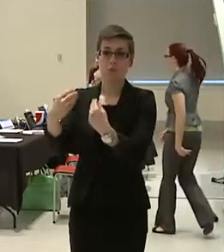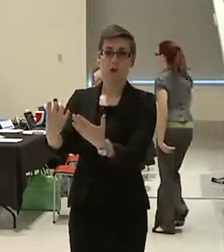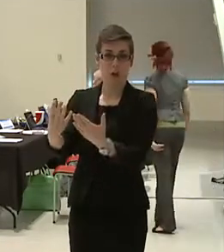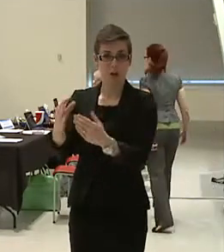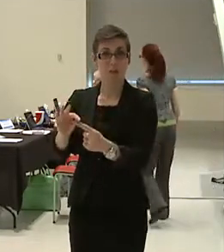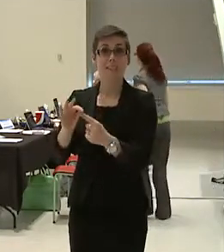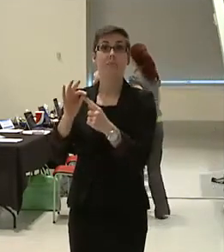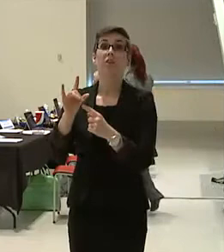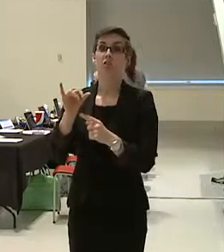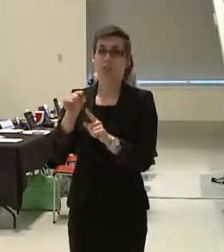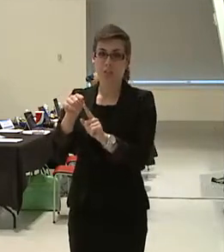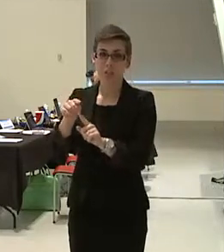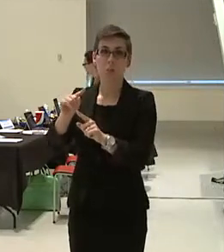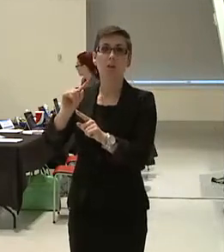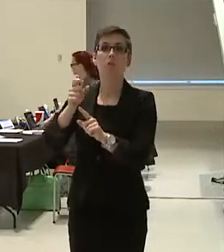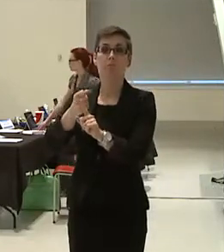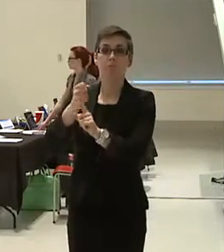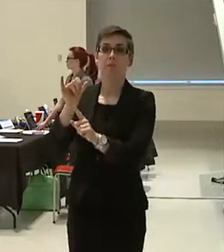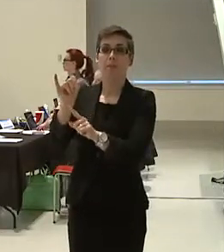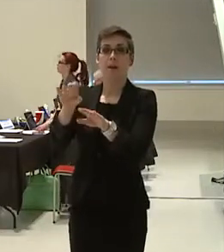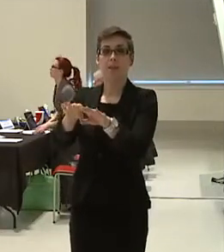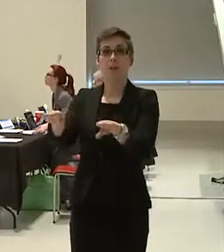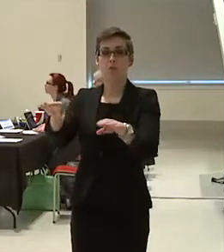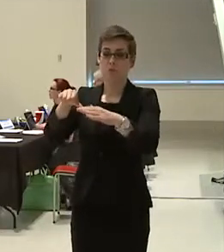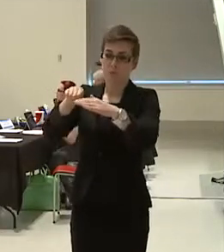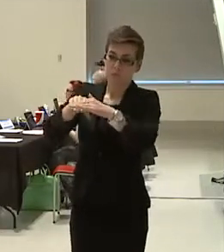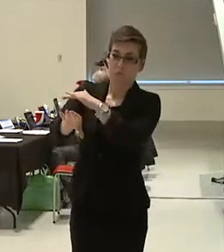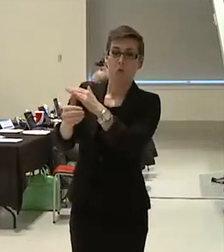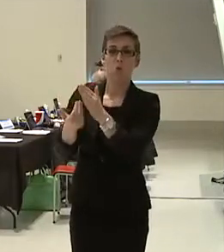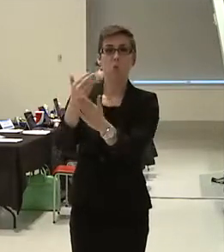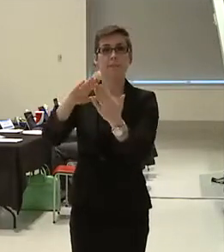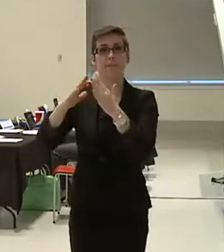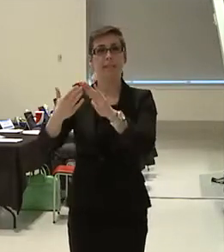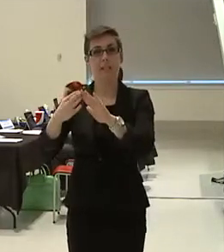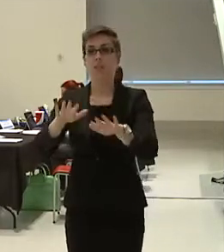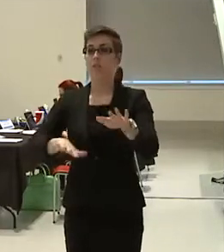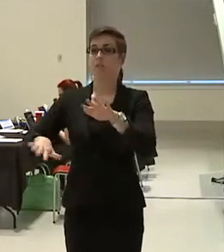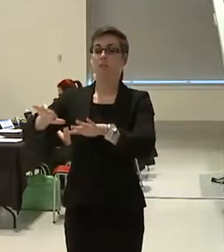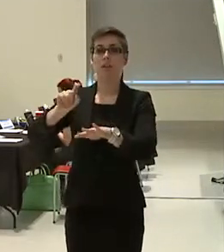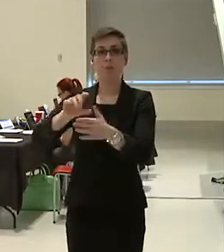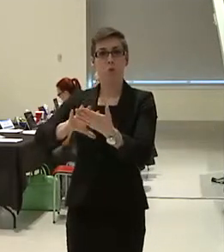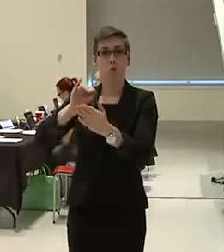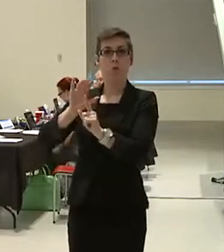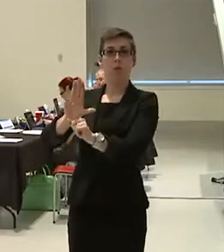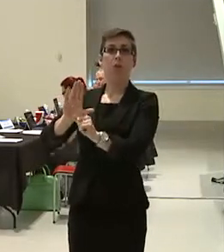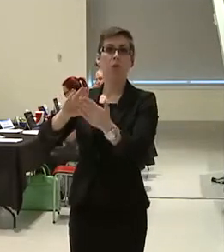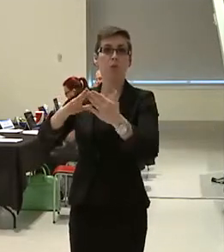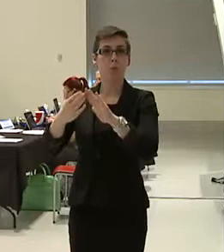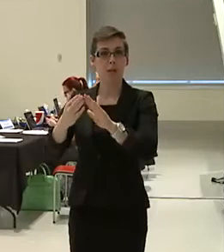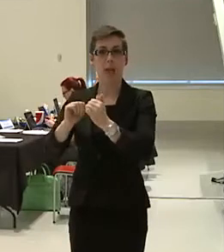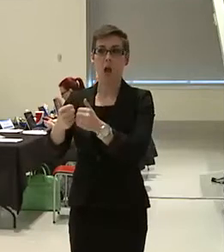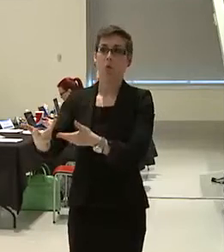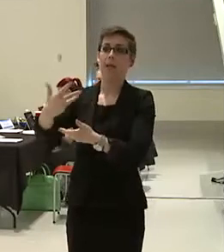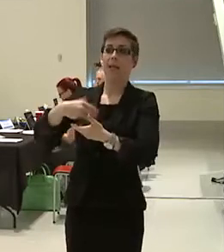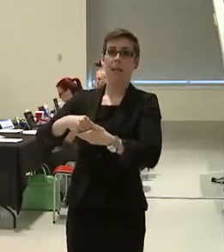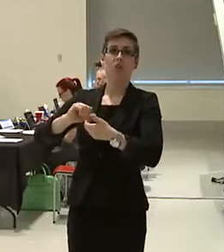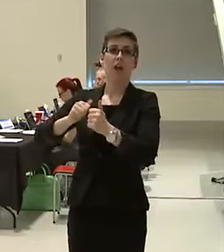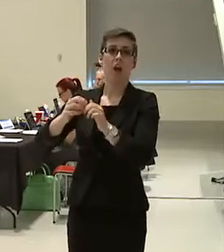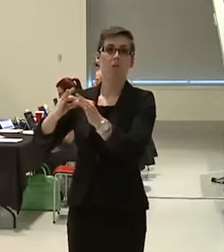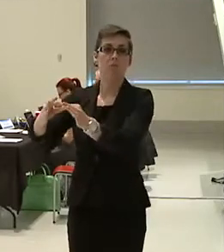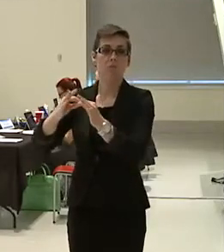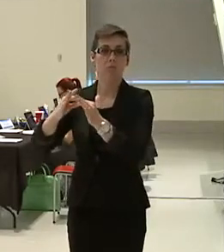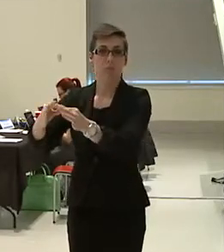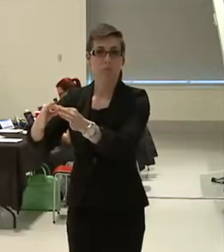to that level and you come into a new city and you need to learn that community and engage that community.